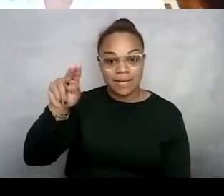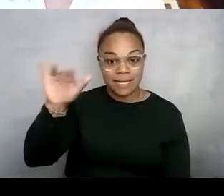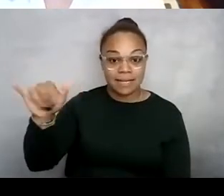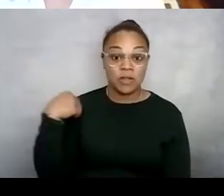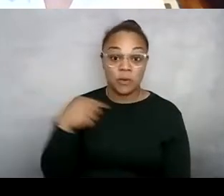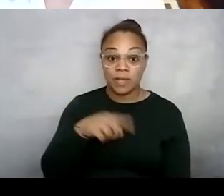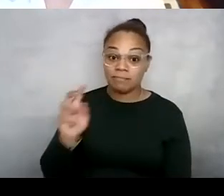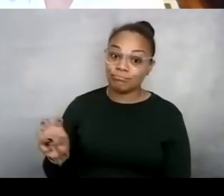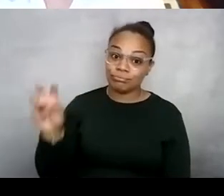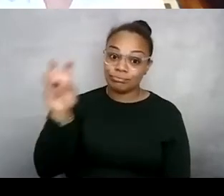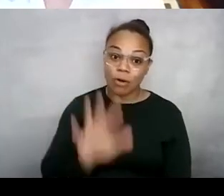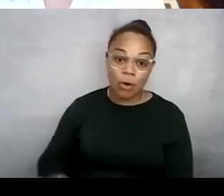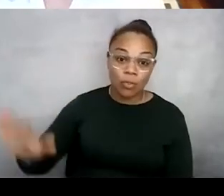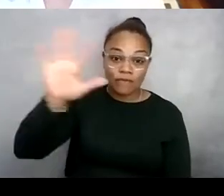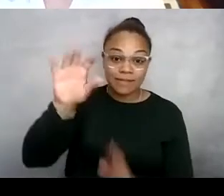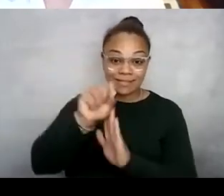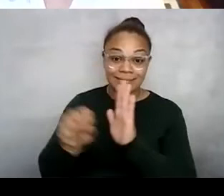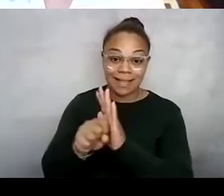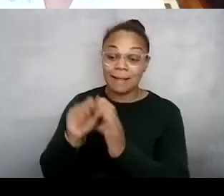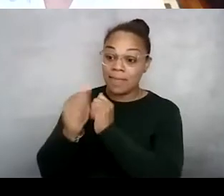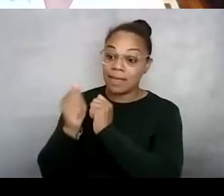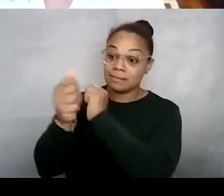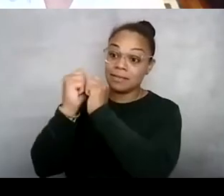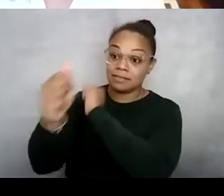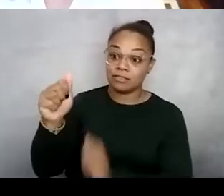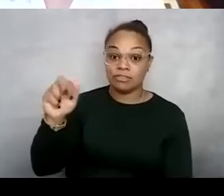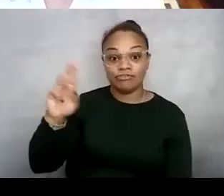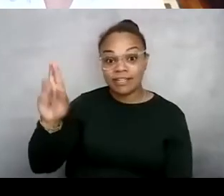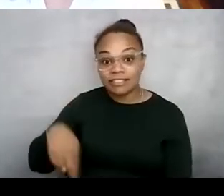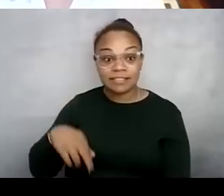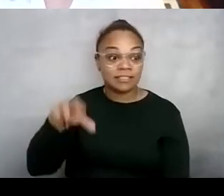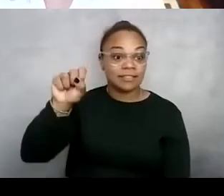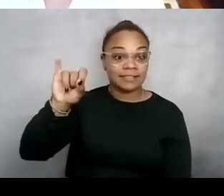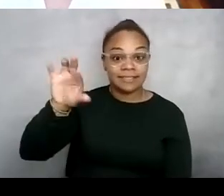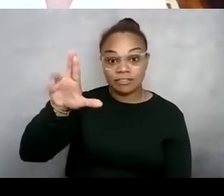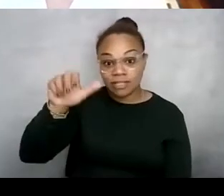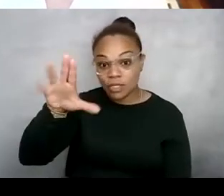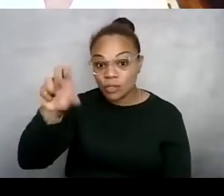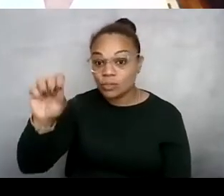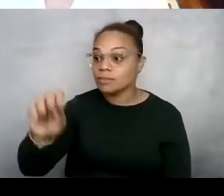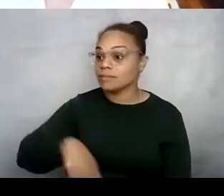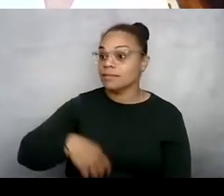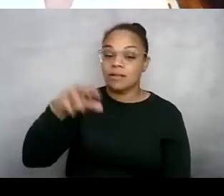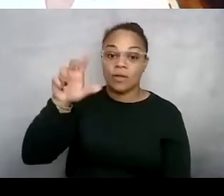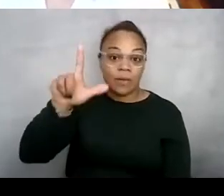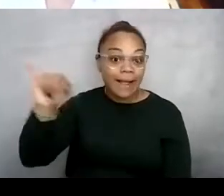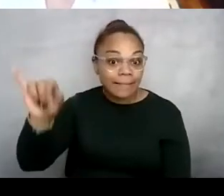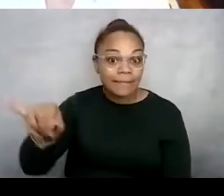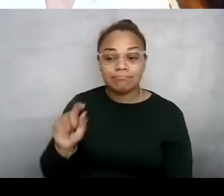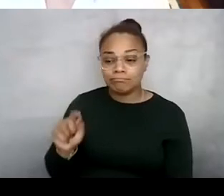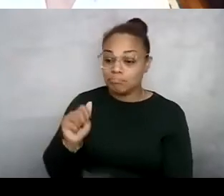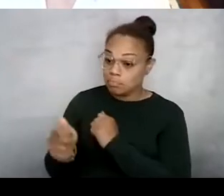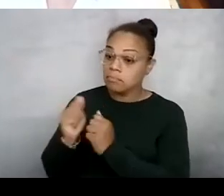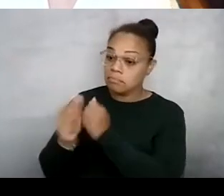in Rochester, and then in Syracuse, and then on Long Island, so that we could go to those state senators and